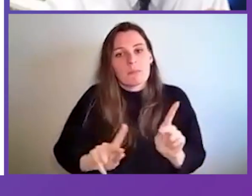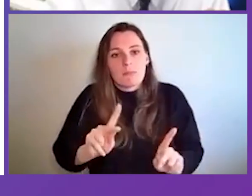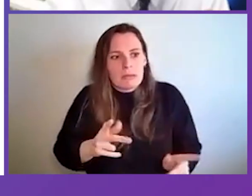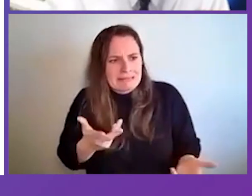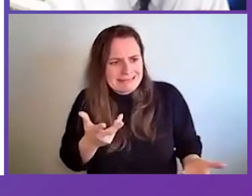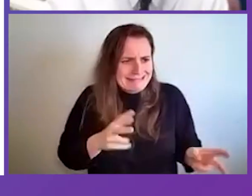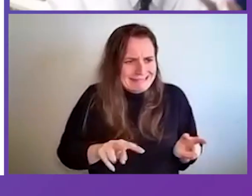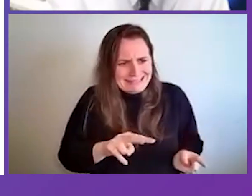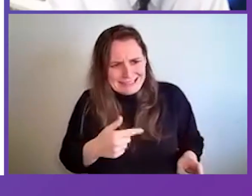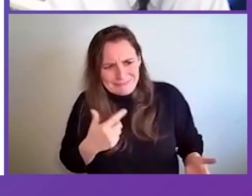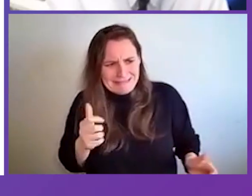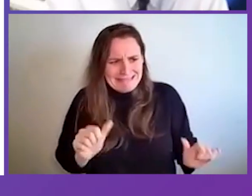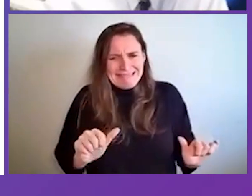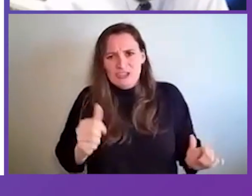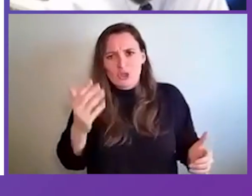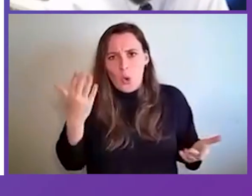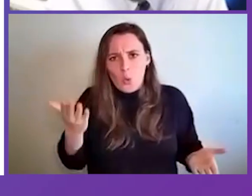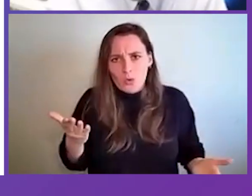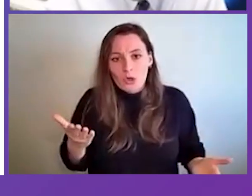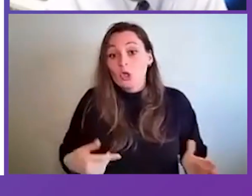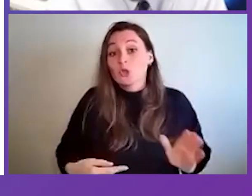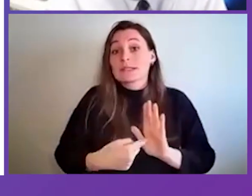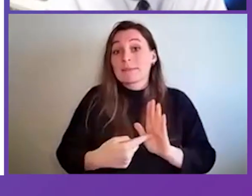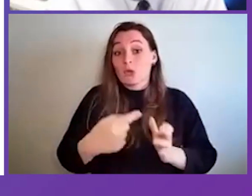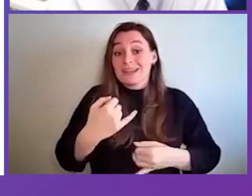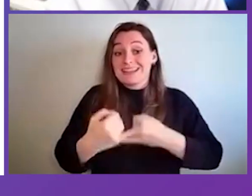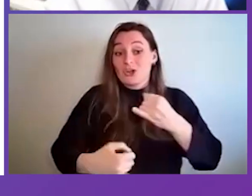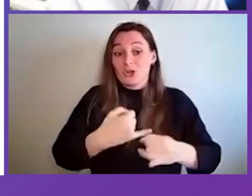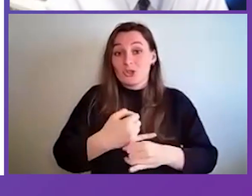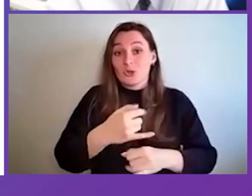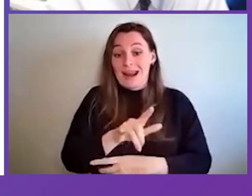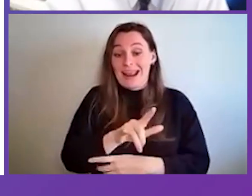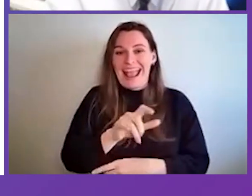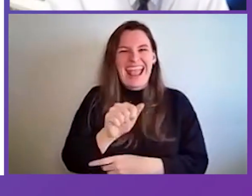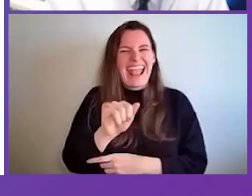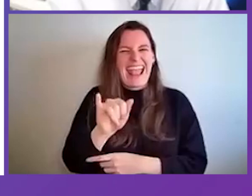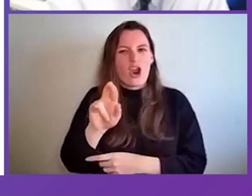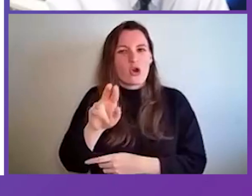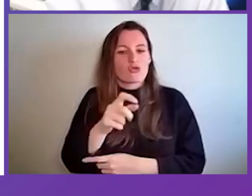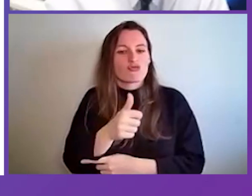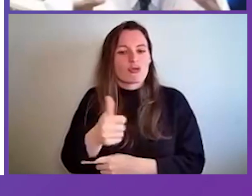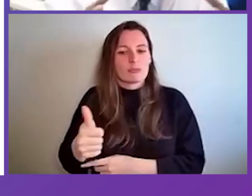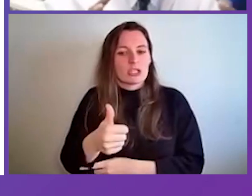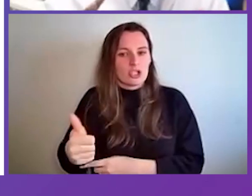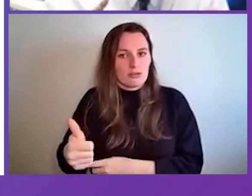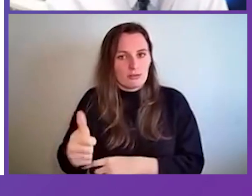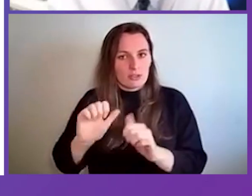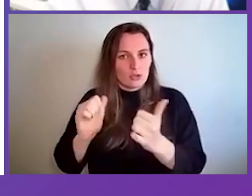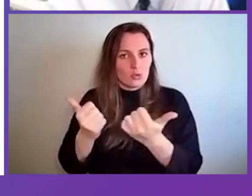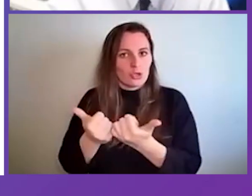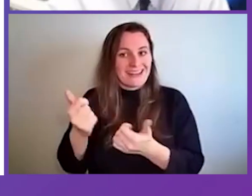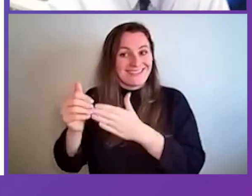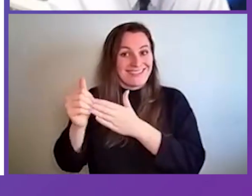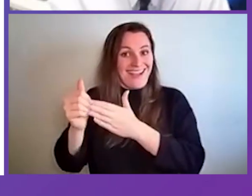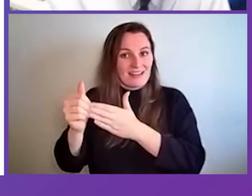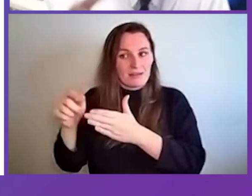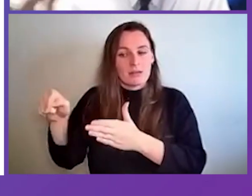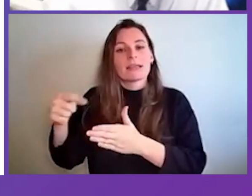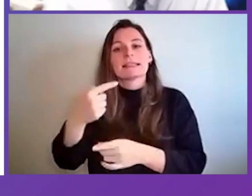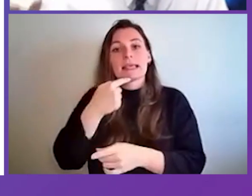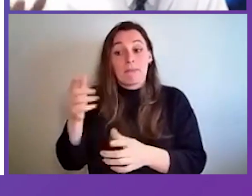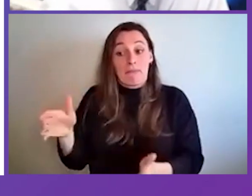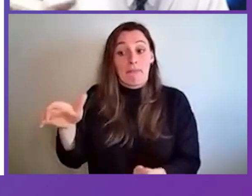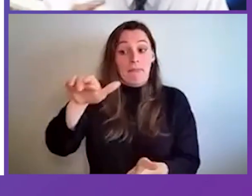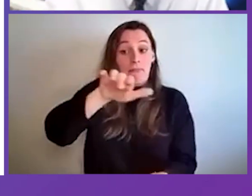For example, the International Air Transportation Association's guidance highlights that tipping should be avoided. But in some